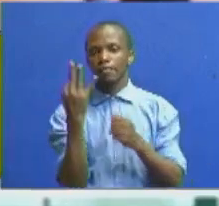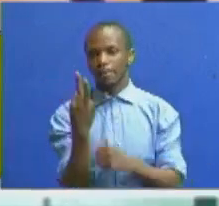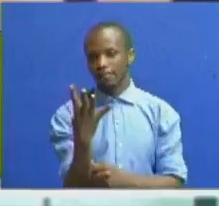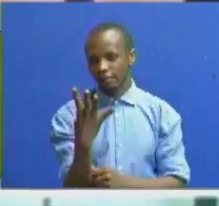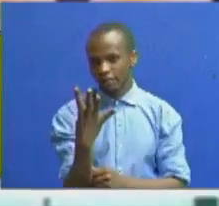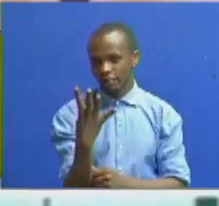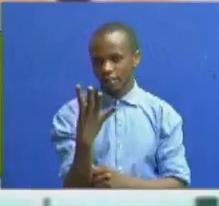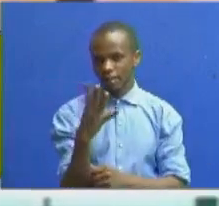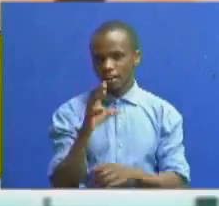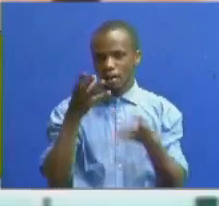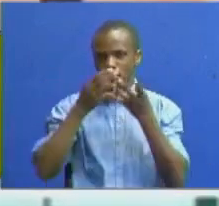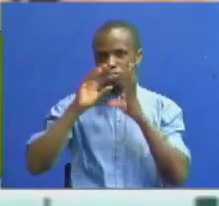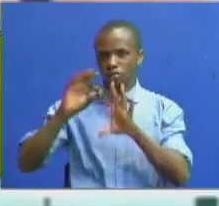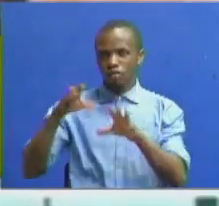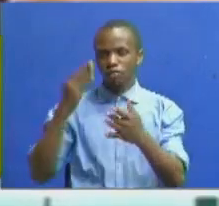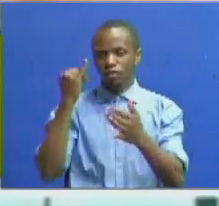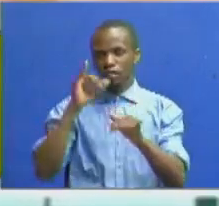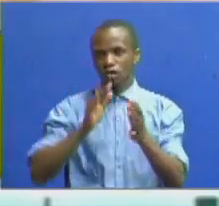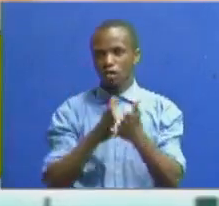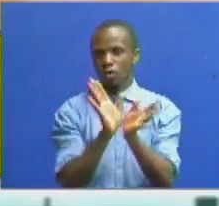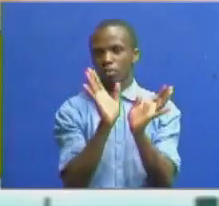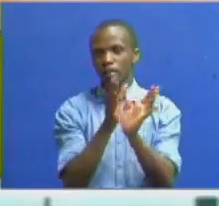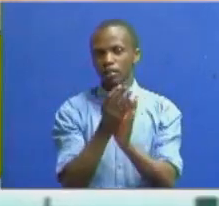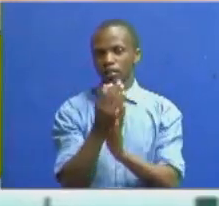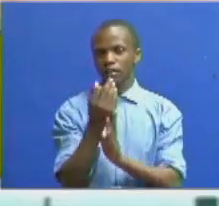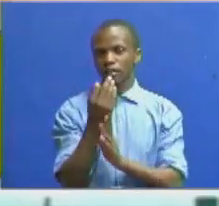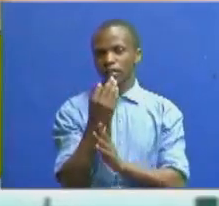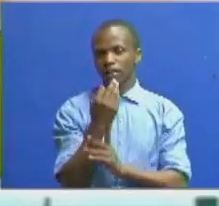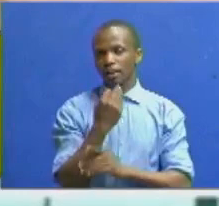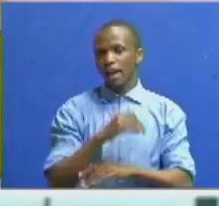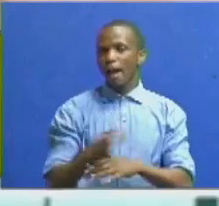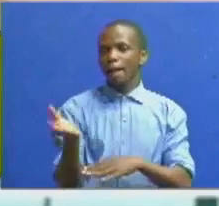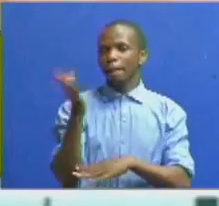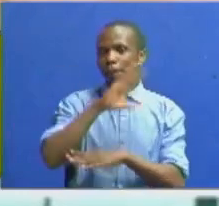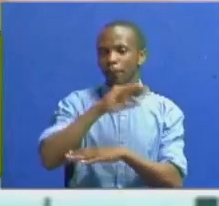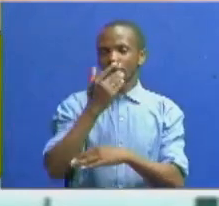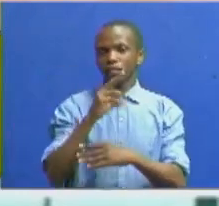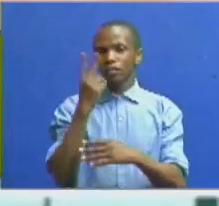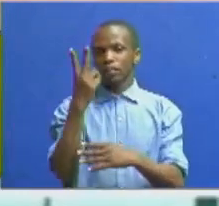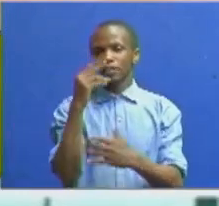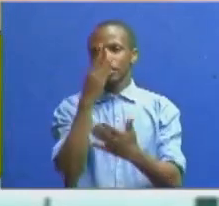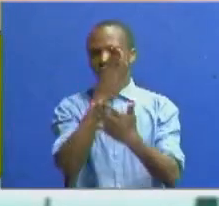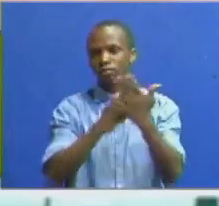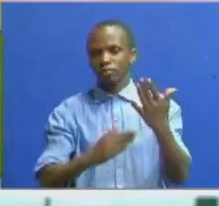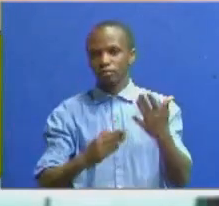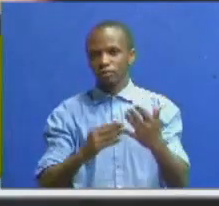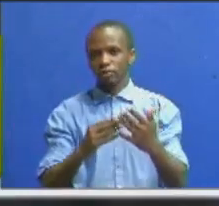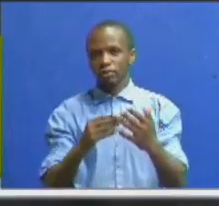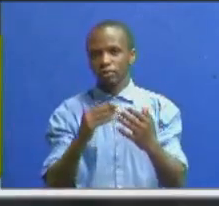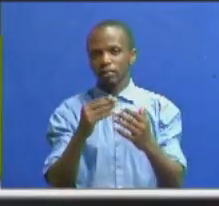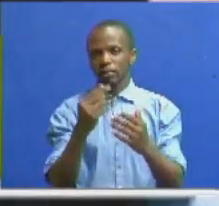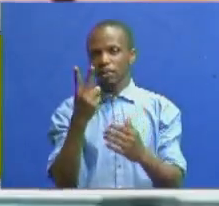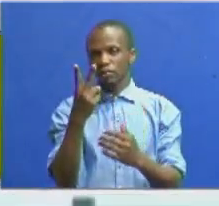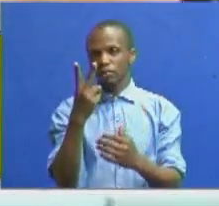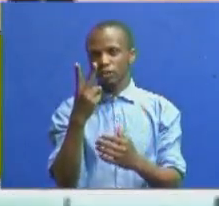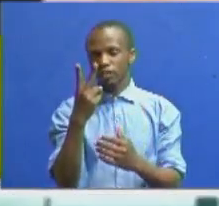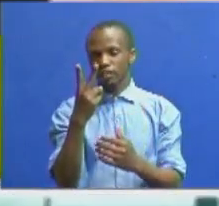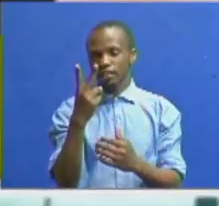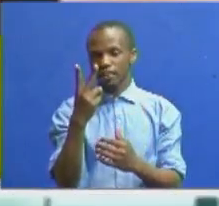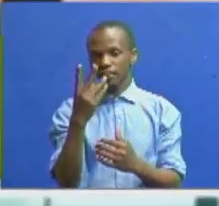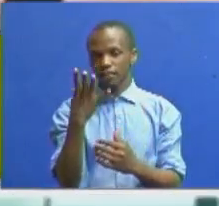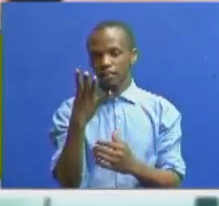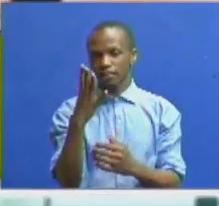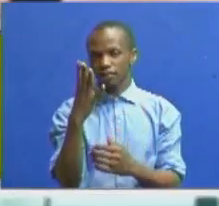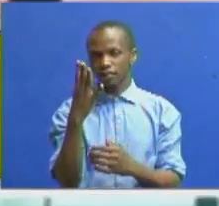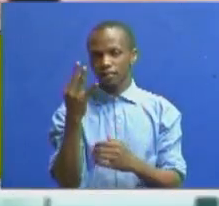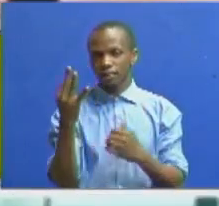lost the opening set 25-22 before eating back to take the second set in 25-18. The Egyptians claimed the third